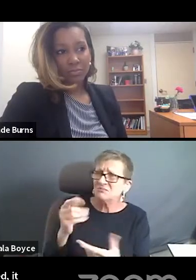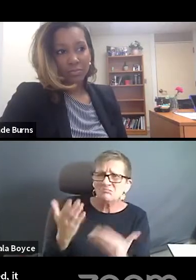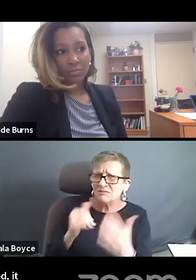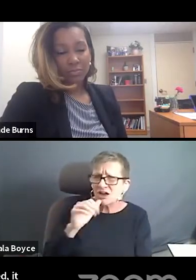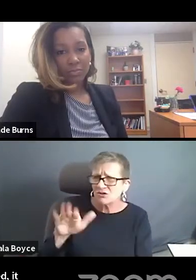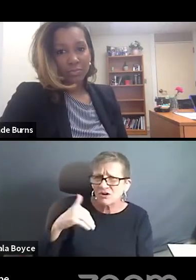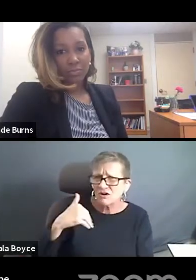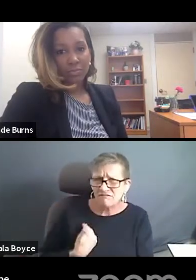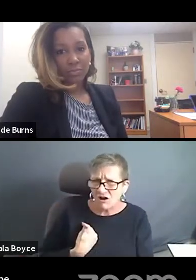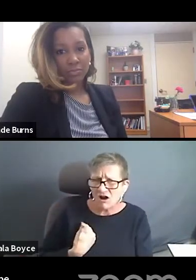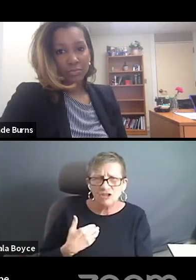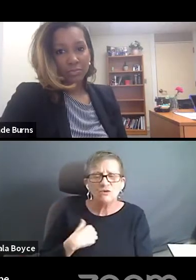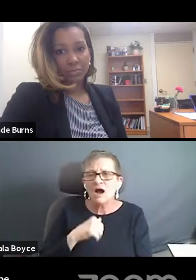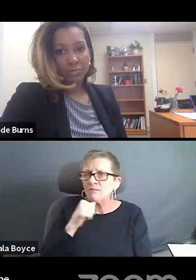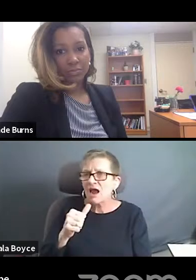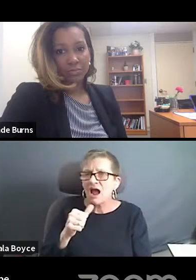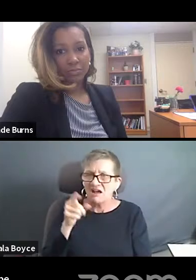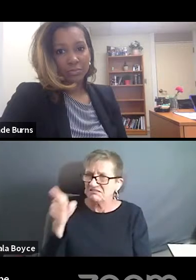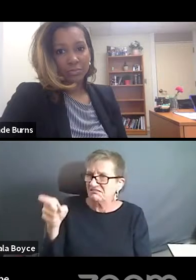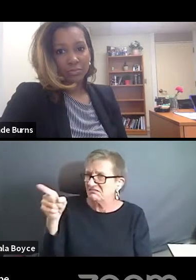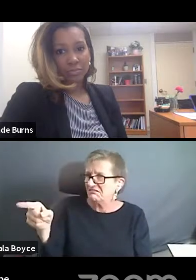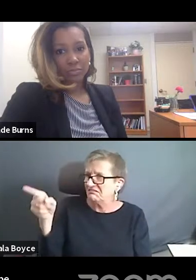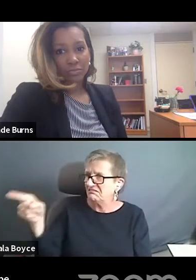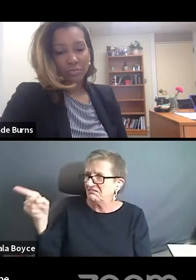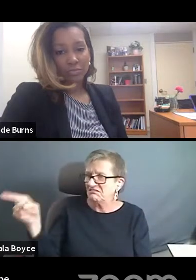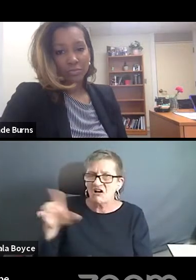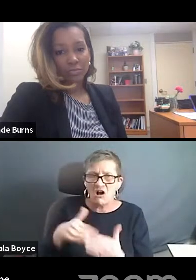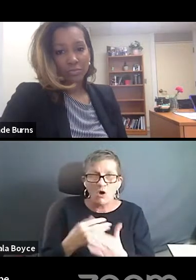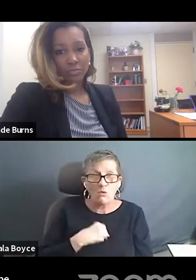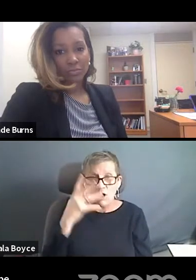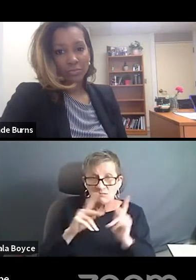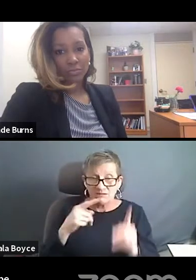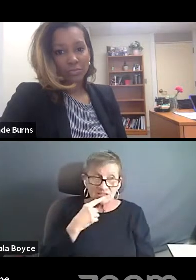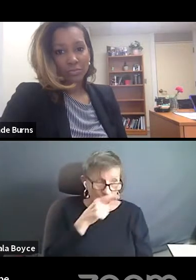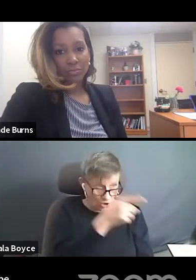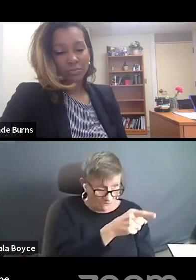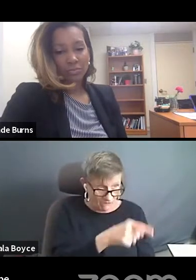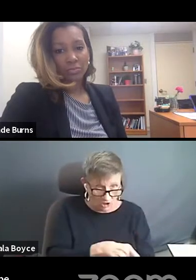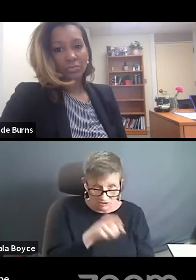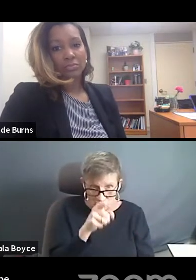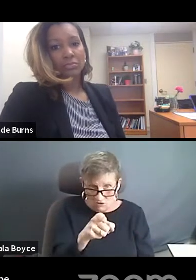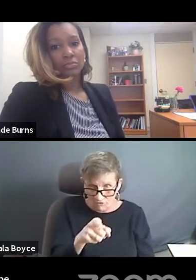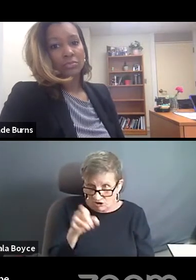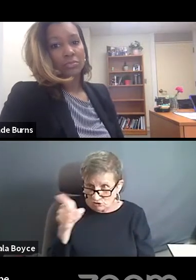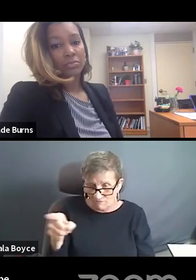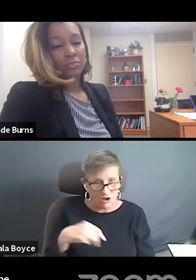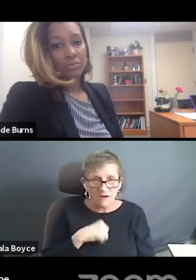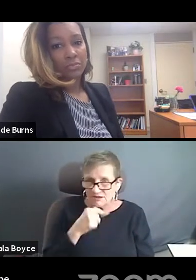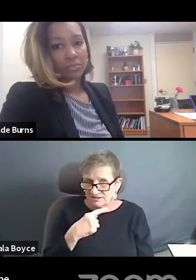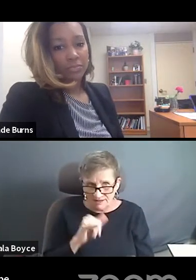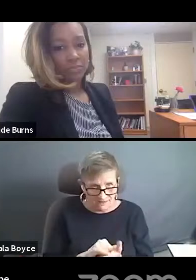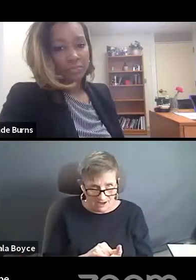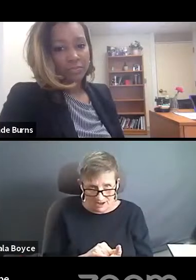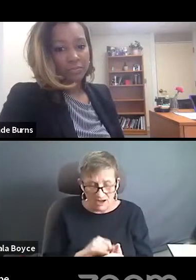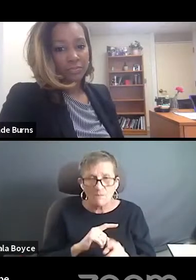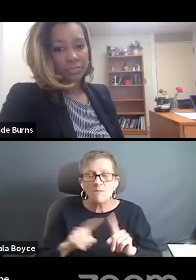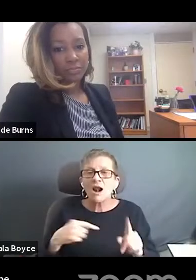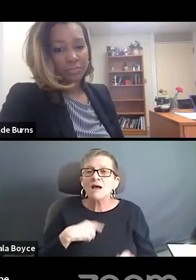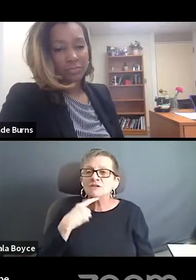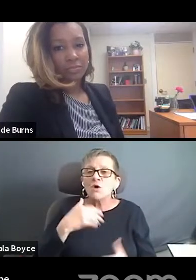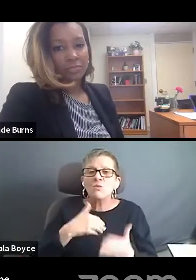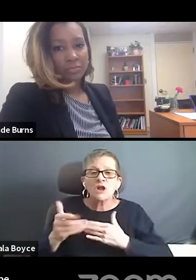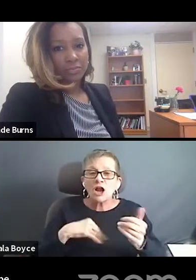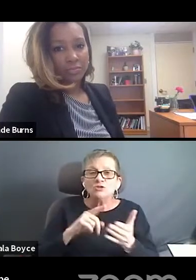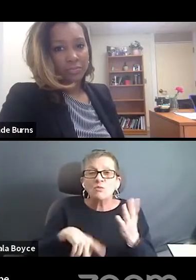not pointing at every single white person in the audience and saying the past was your fault. But what I do tell people is that regardless of what the